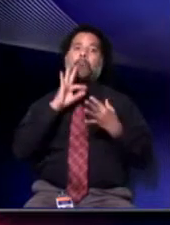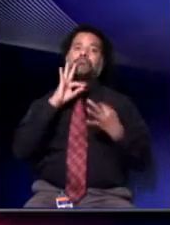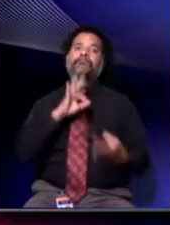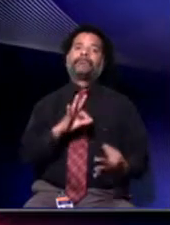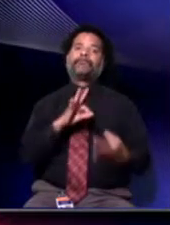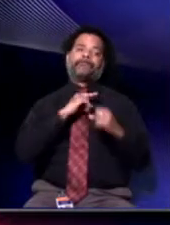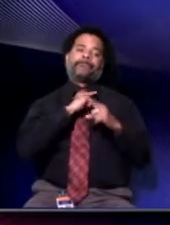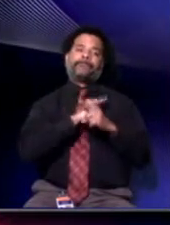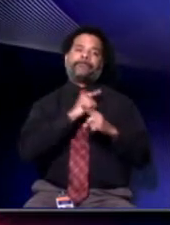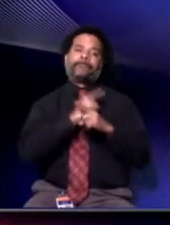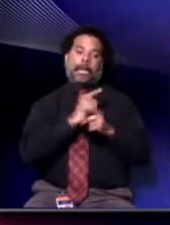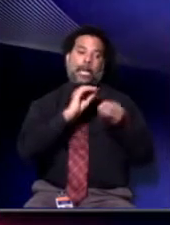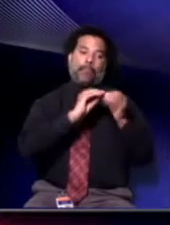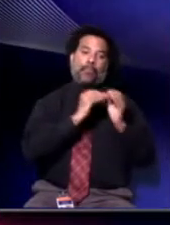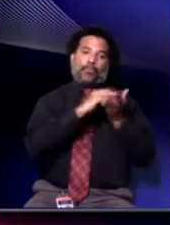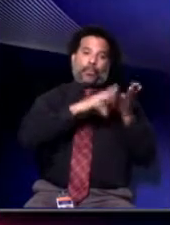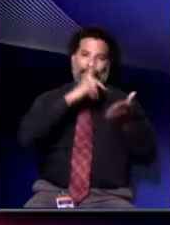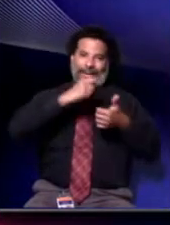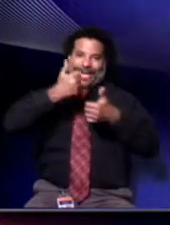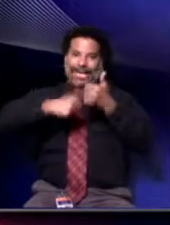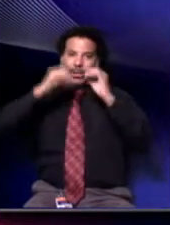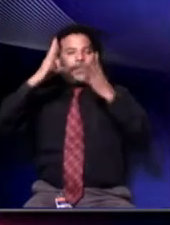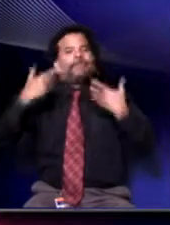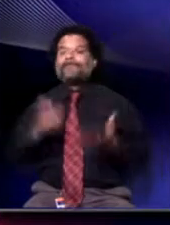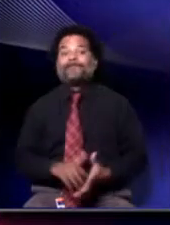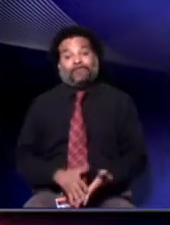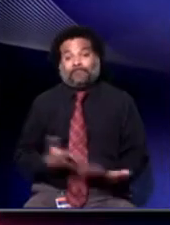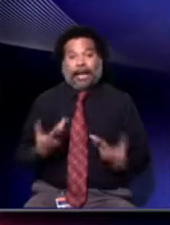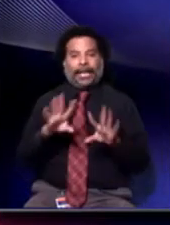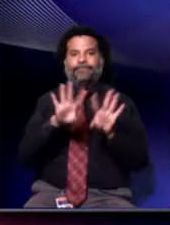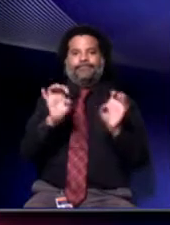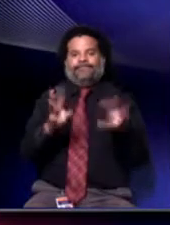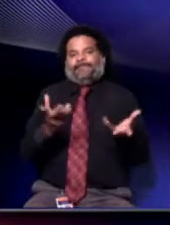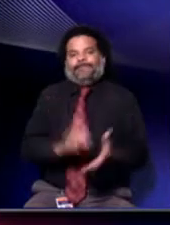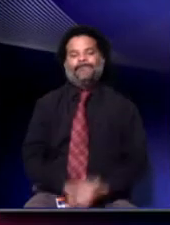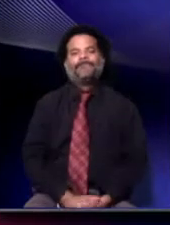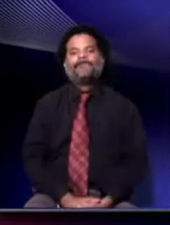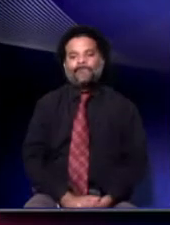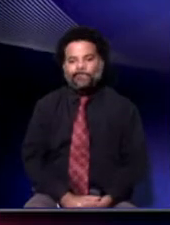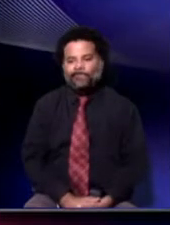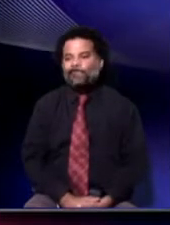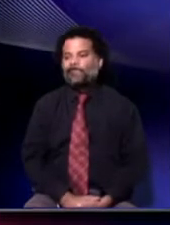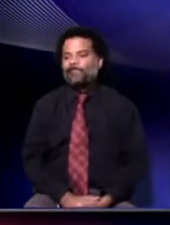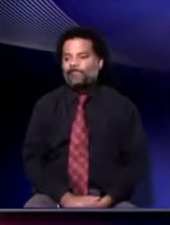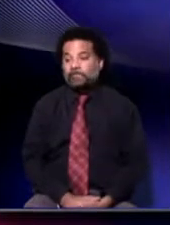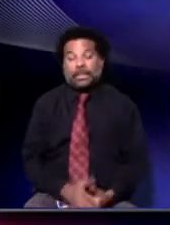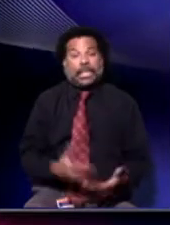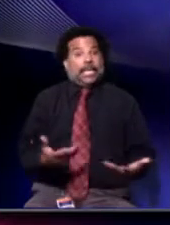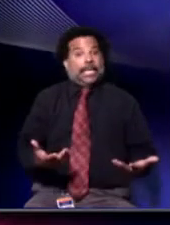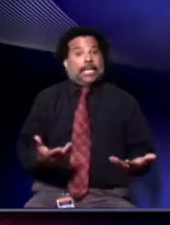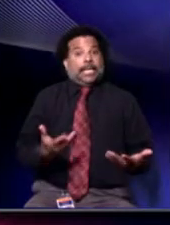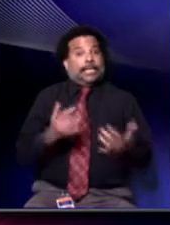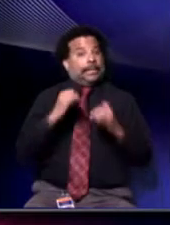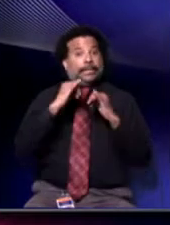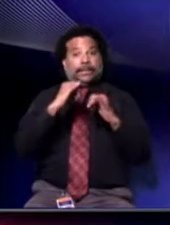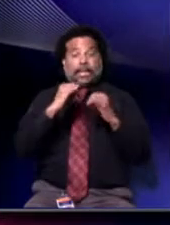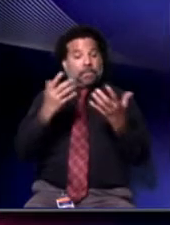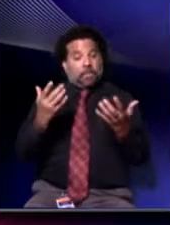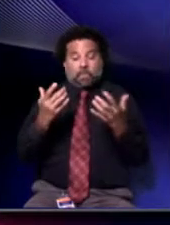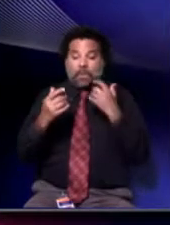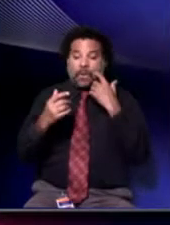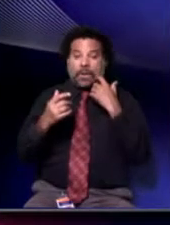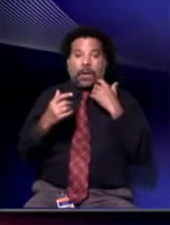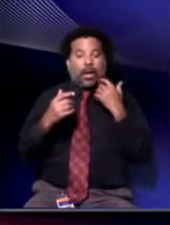student teachers? I don't know how to answer that. We are just now, like you, looking at